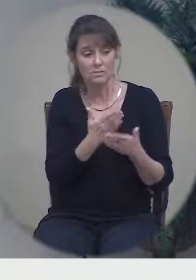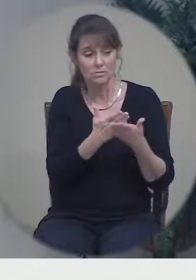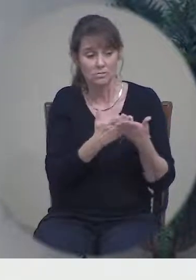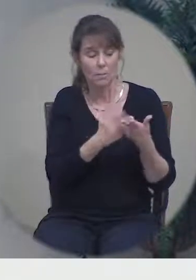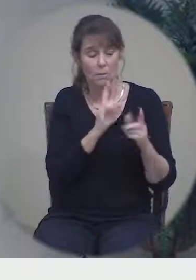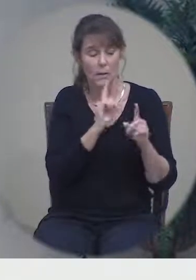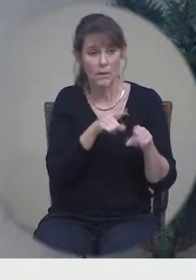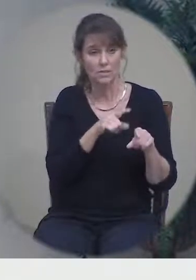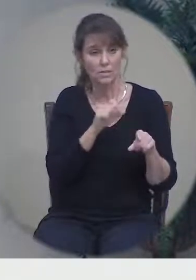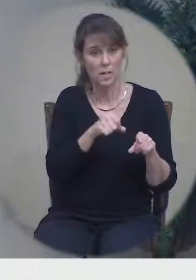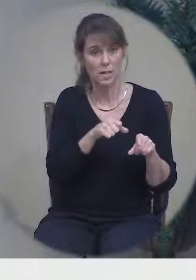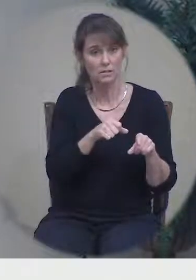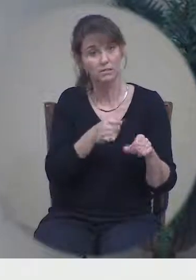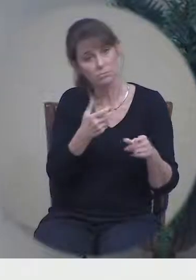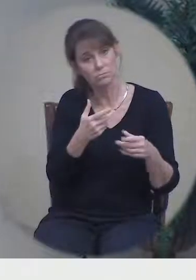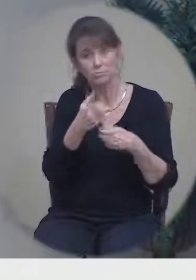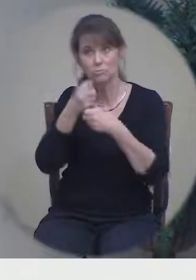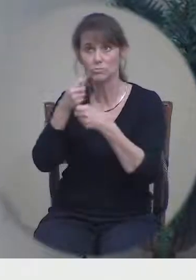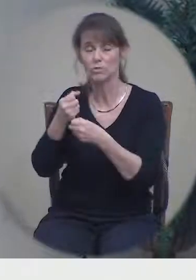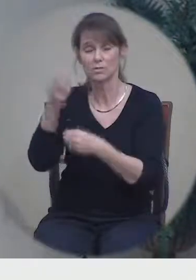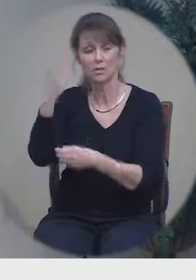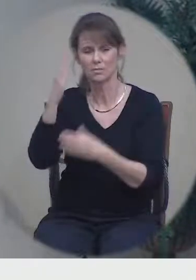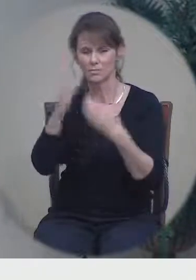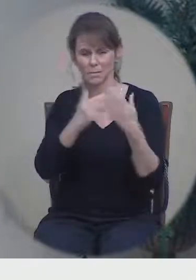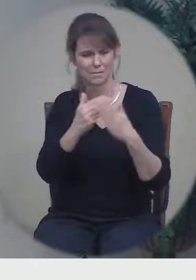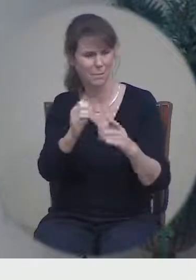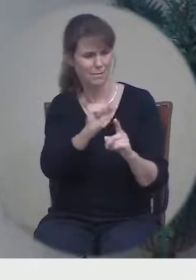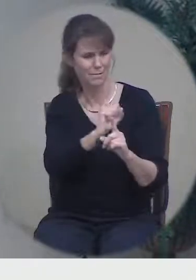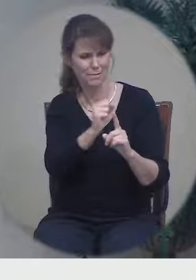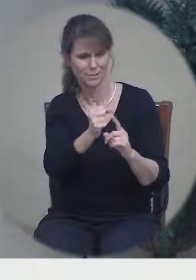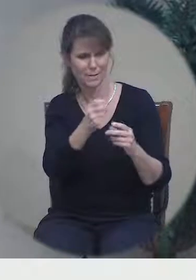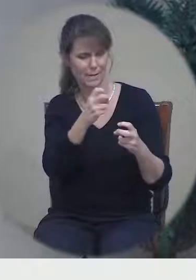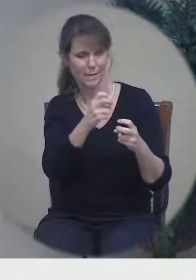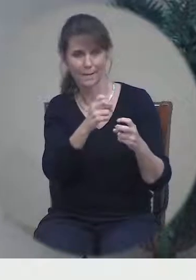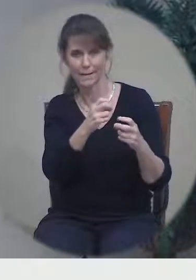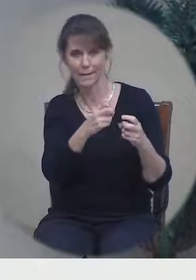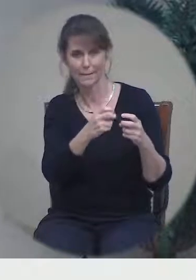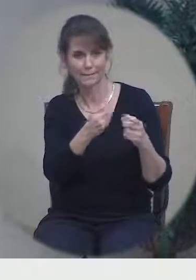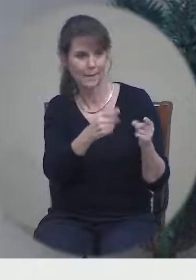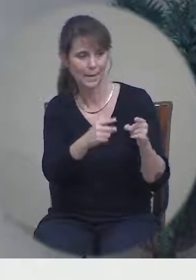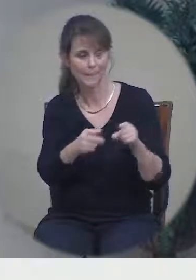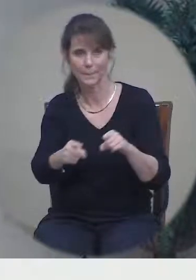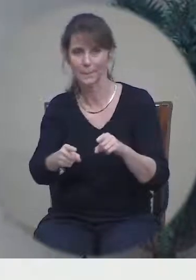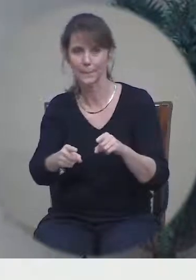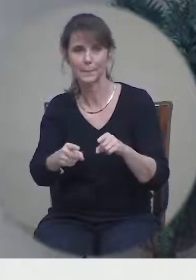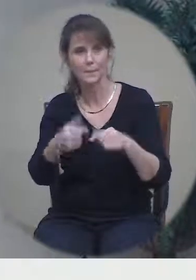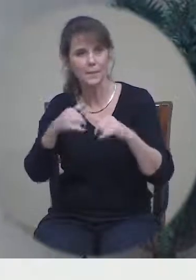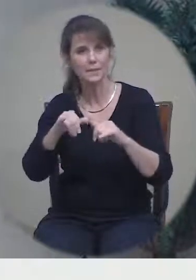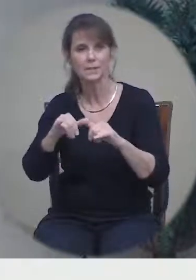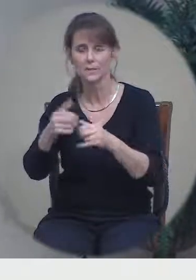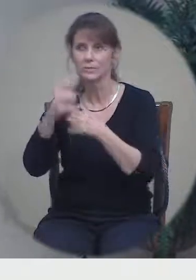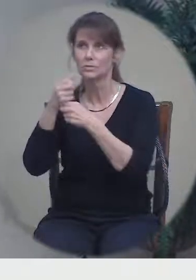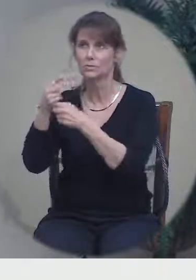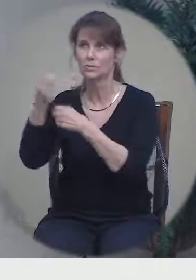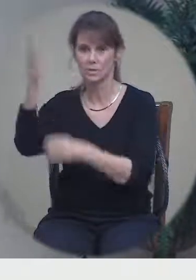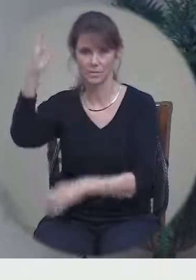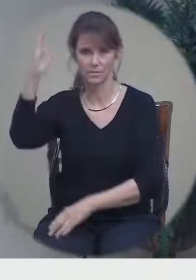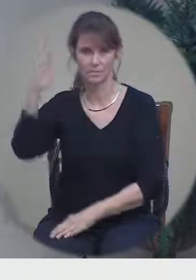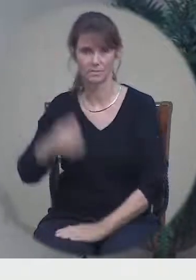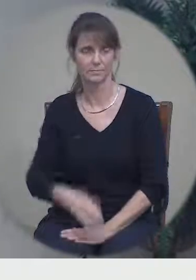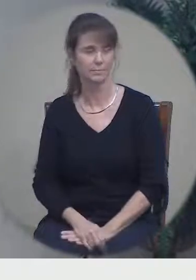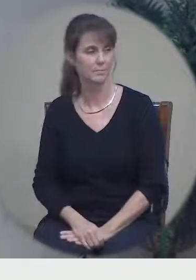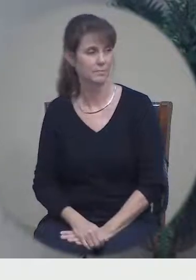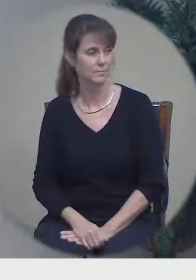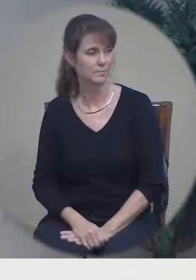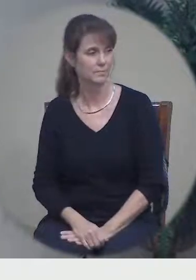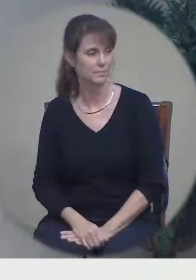and I think we can trust God despite the things that are unanswerable. Brother Paul. We know the